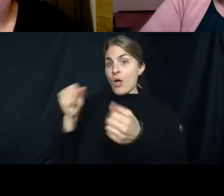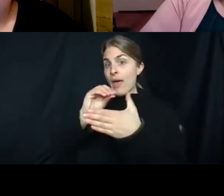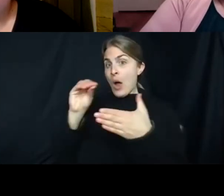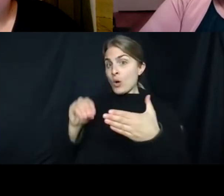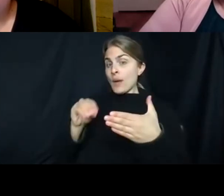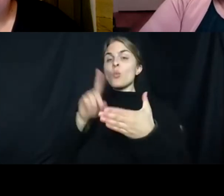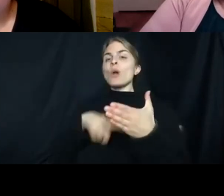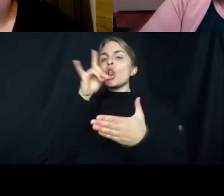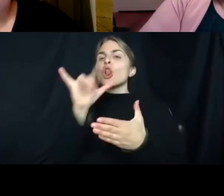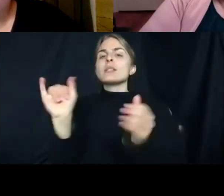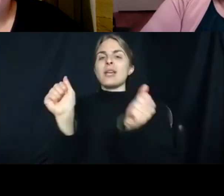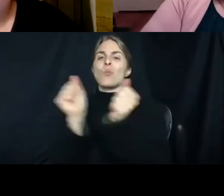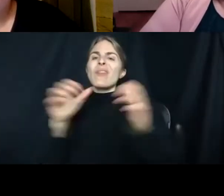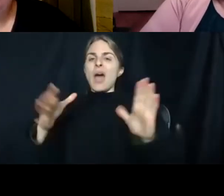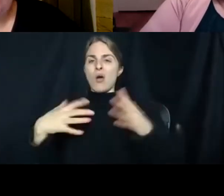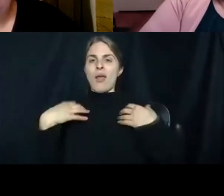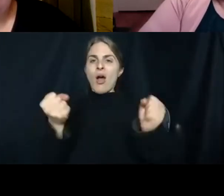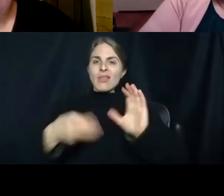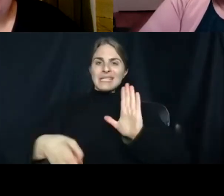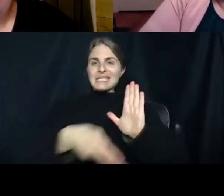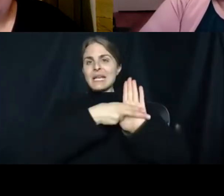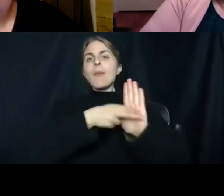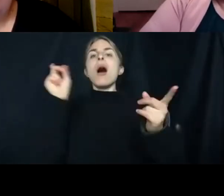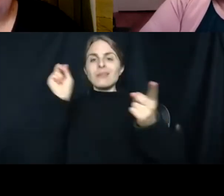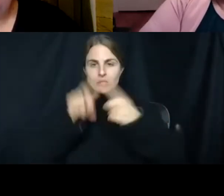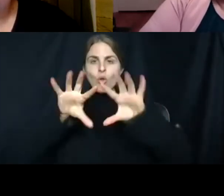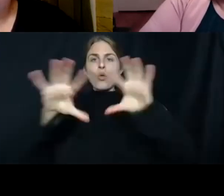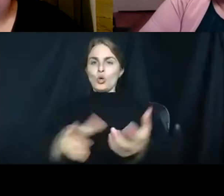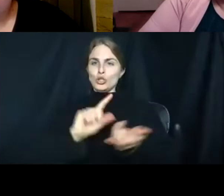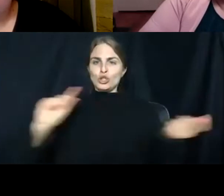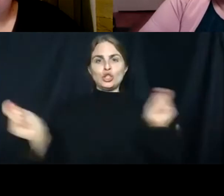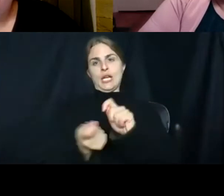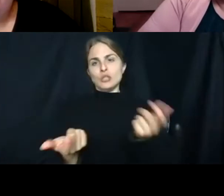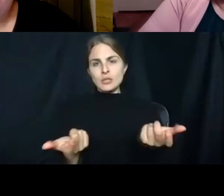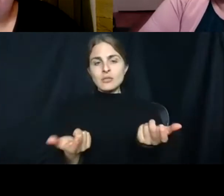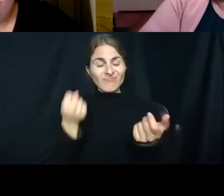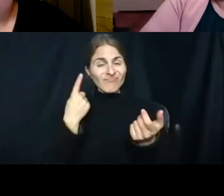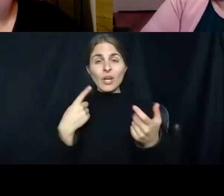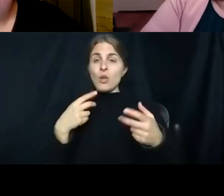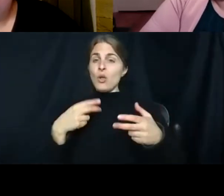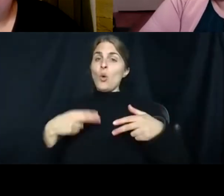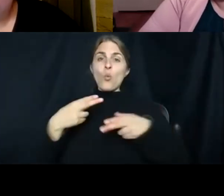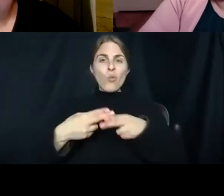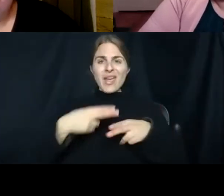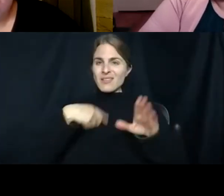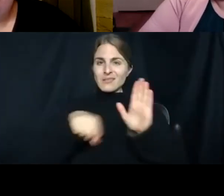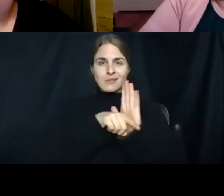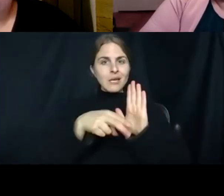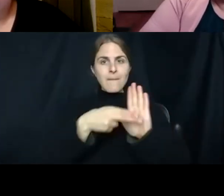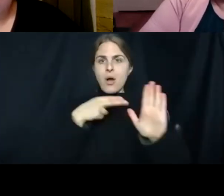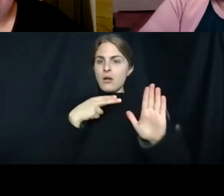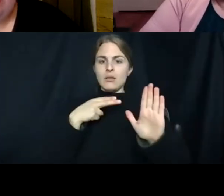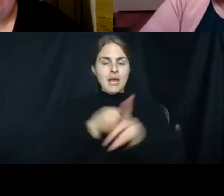in a world without weight stigma until we have a world without weight stigma, because weight stigma literally confounds every